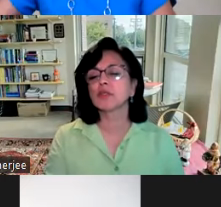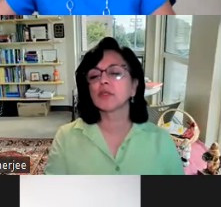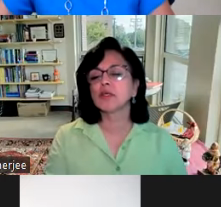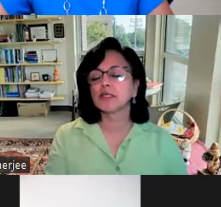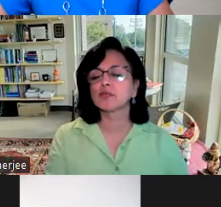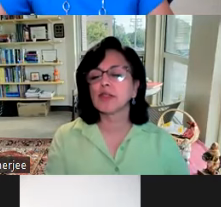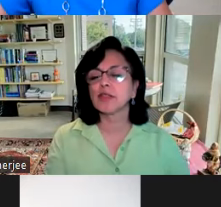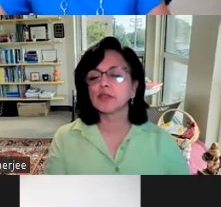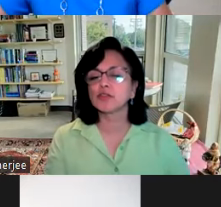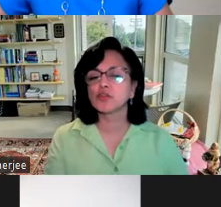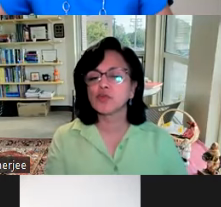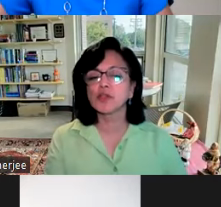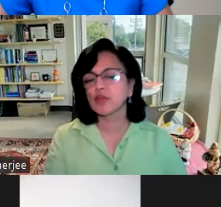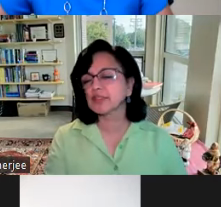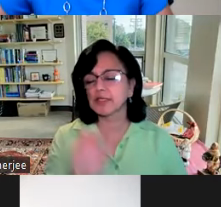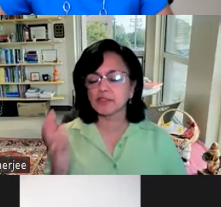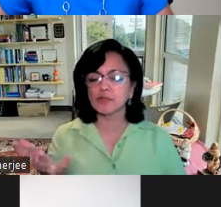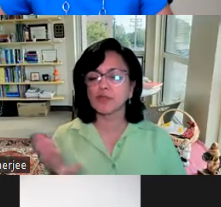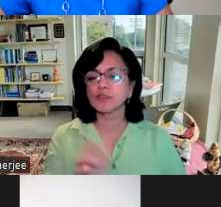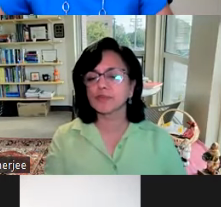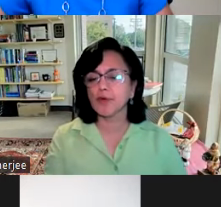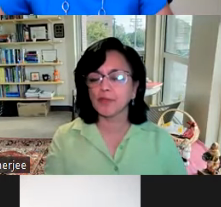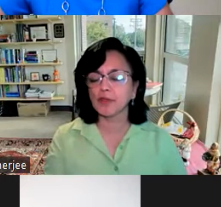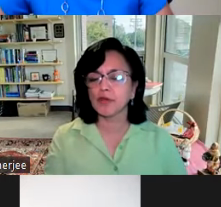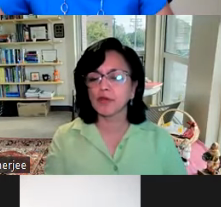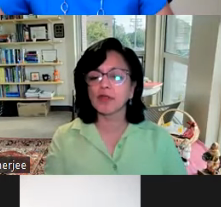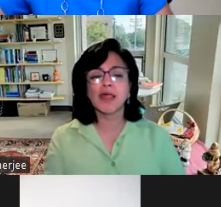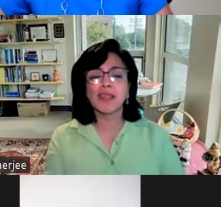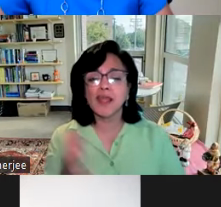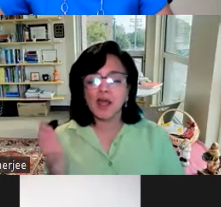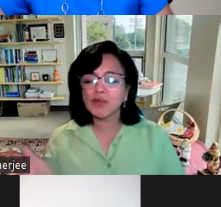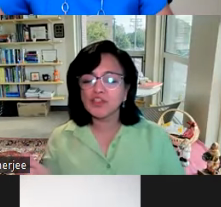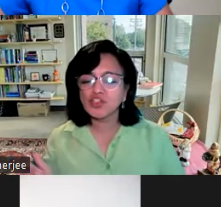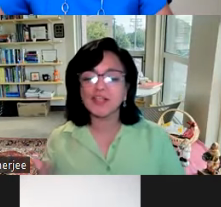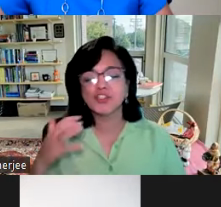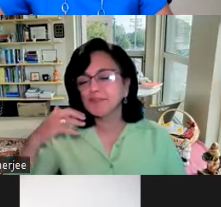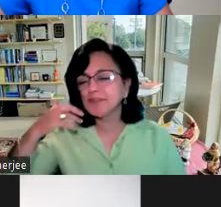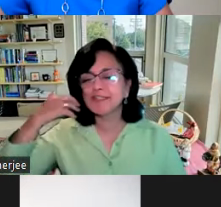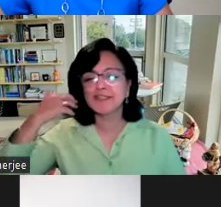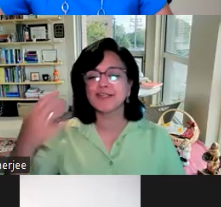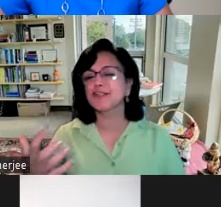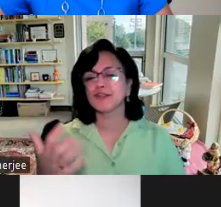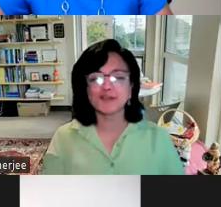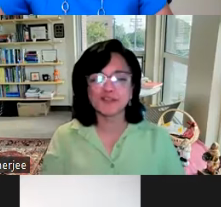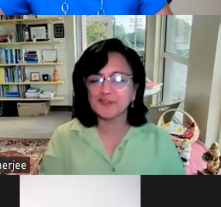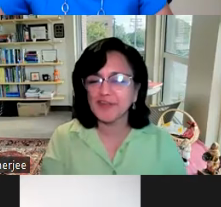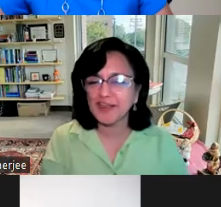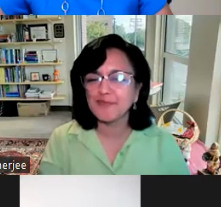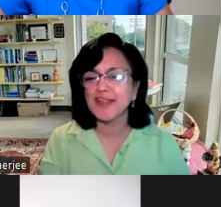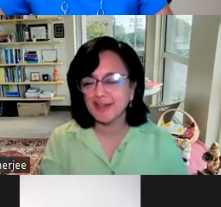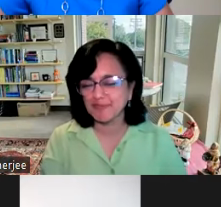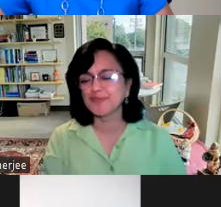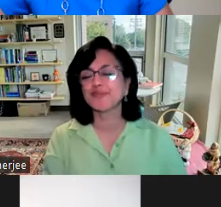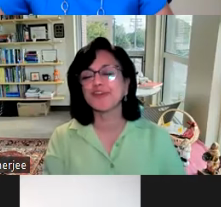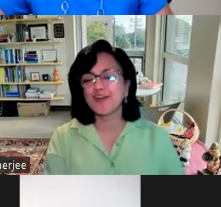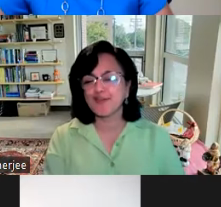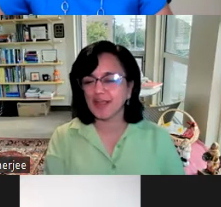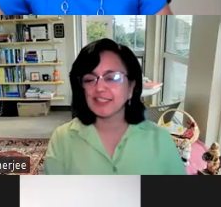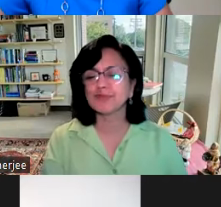those as well. There, Google Translate is the most popular. And now with ChatGPT, it can also develop and help